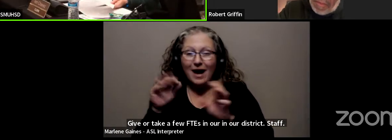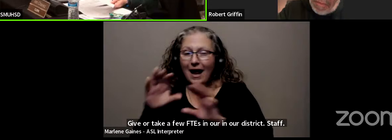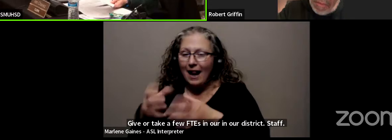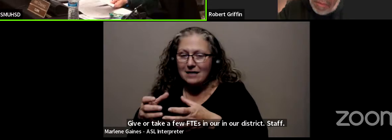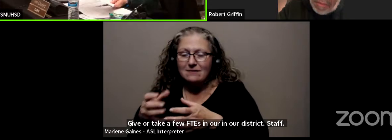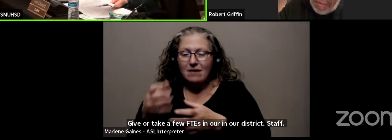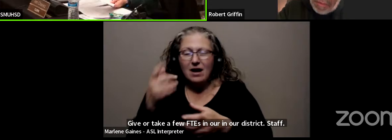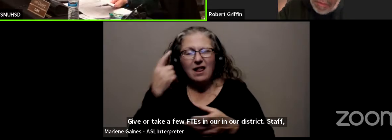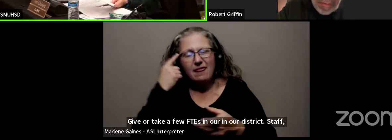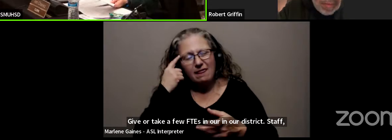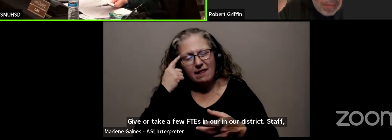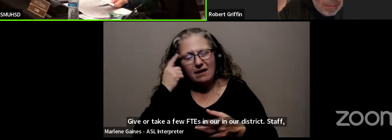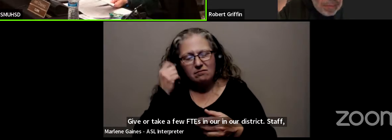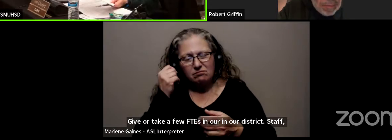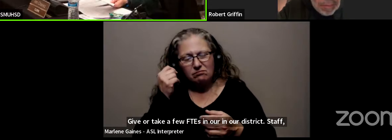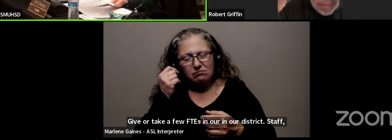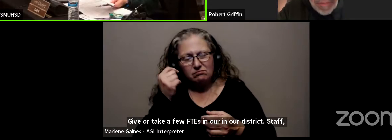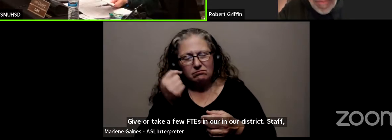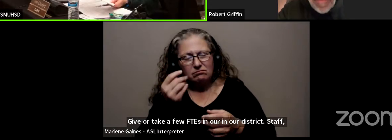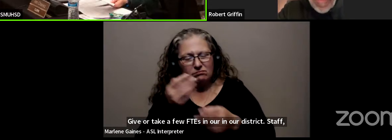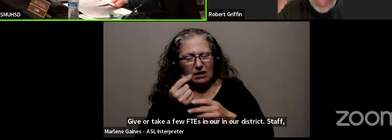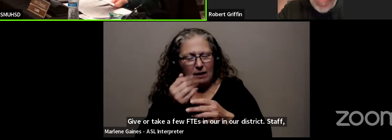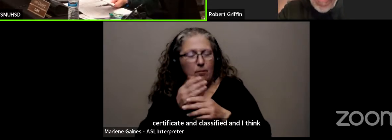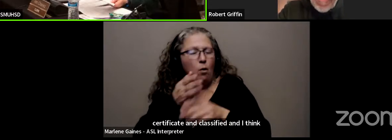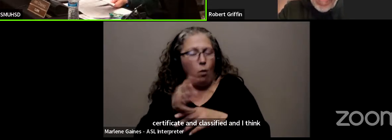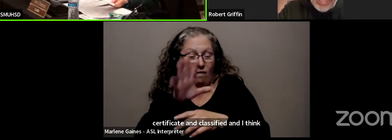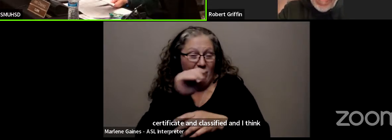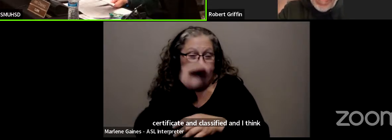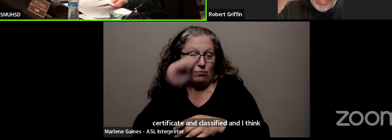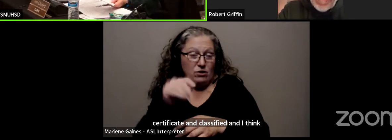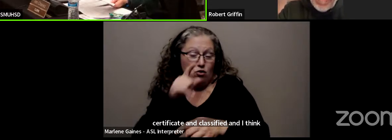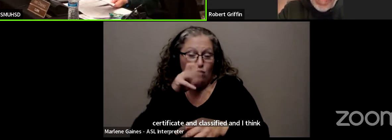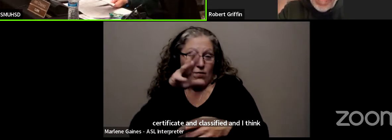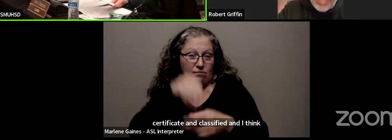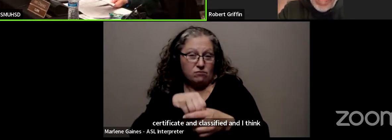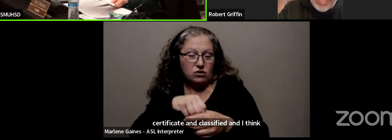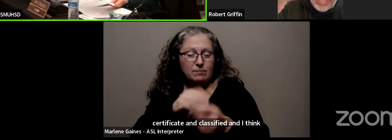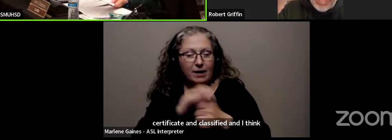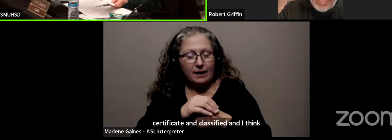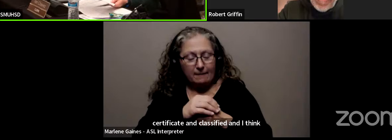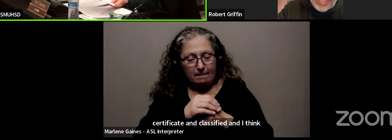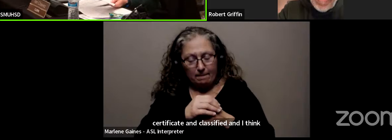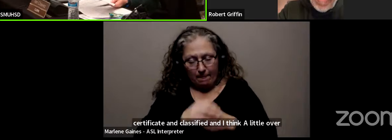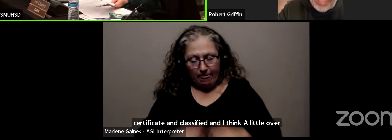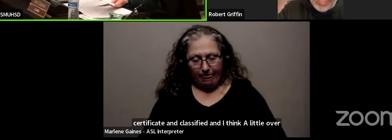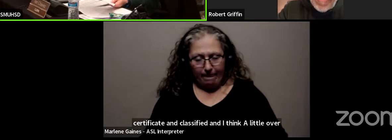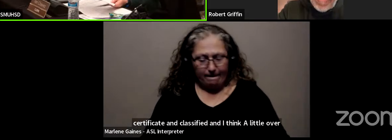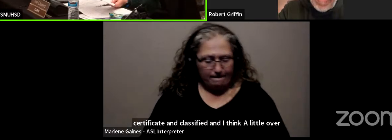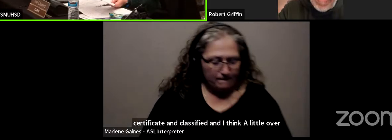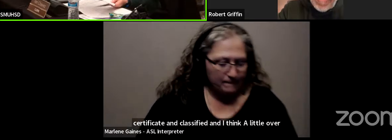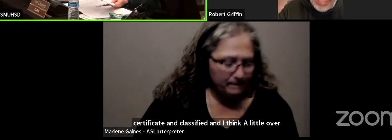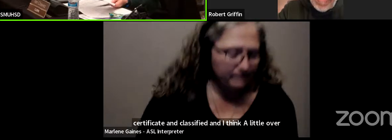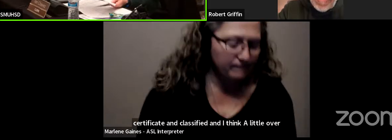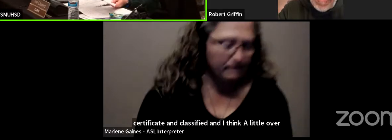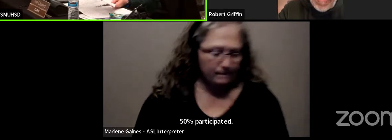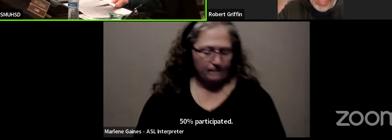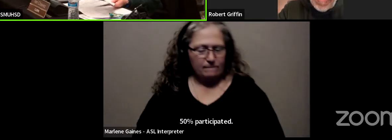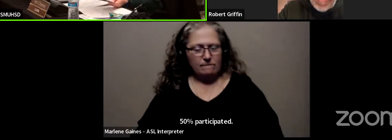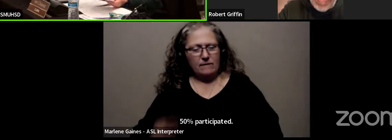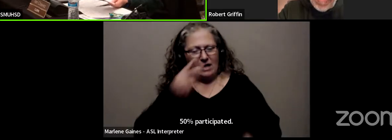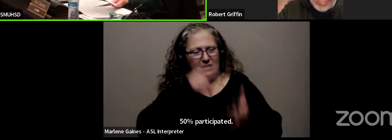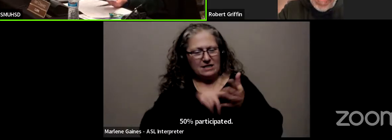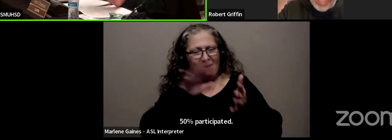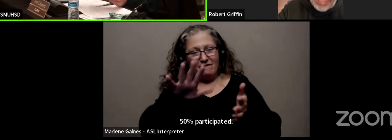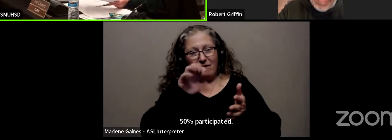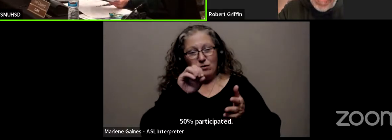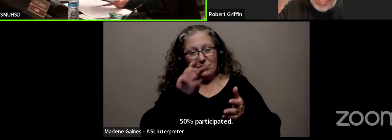think a little over 50% participated. Where is it here? 506 responses.